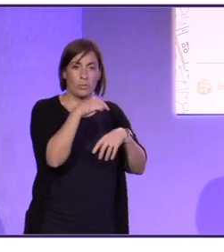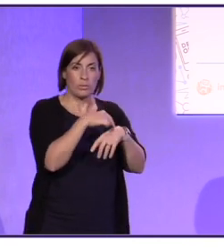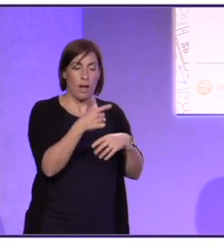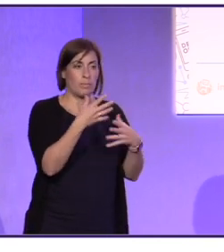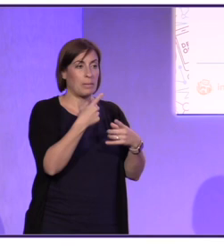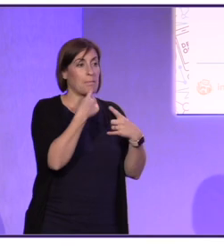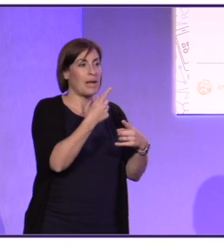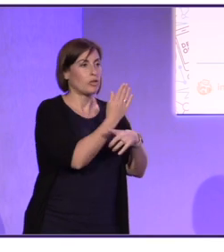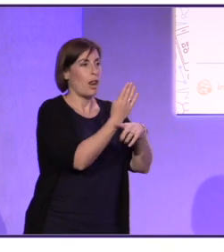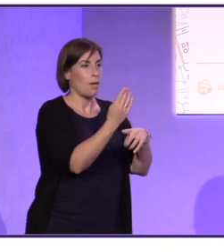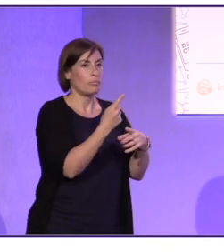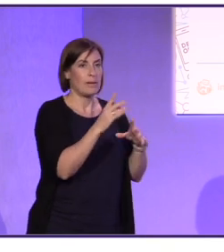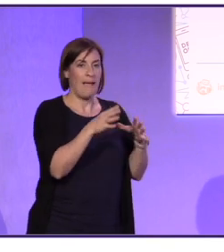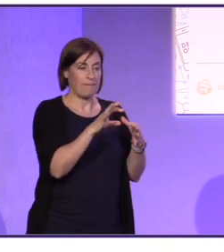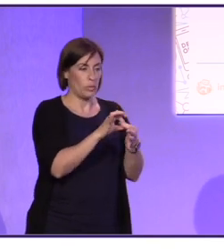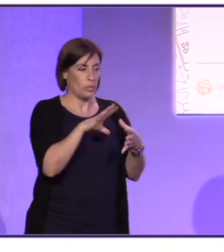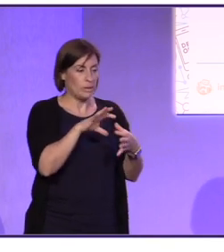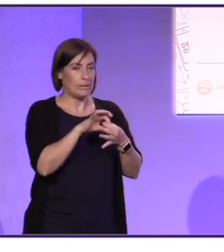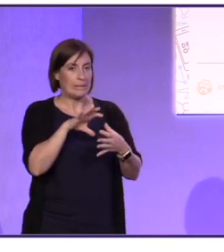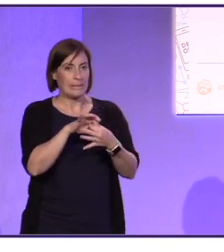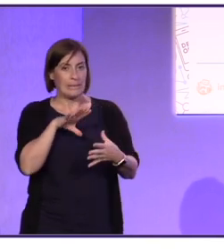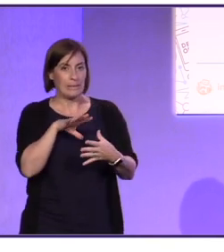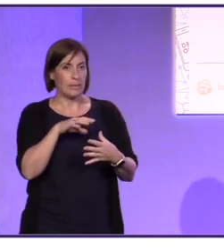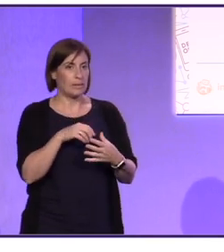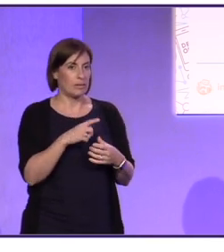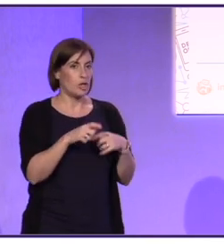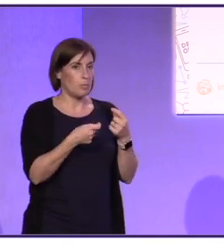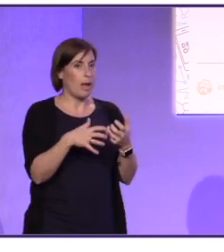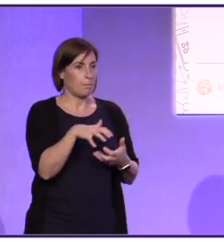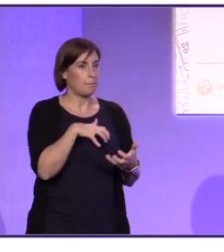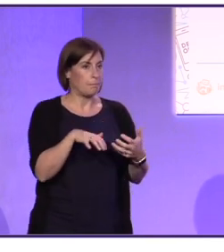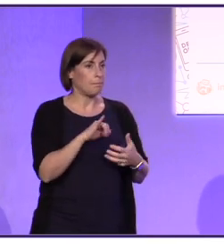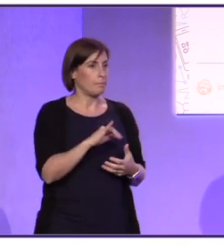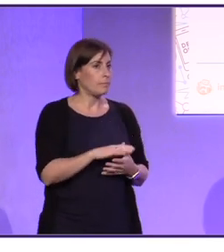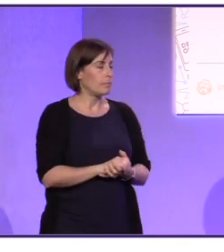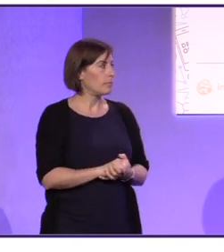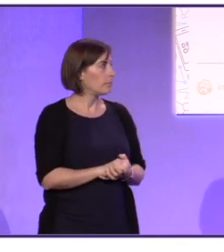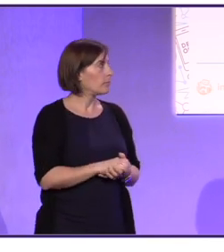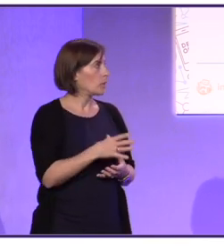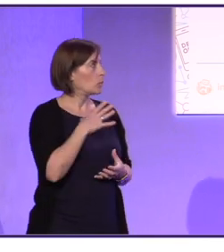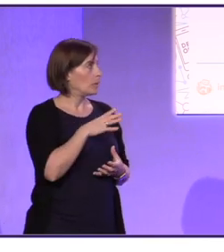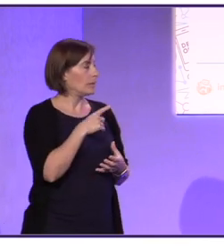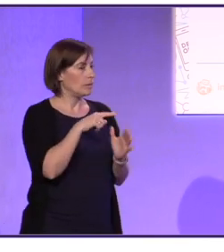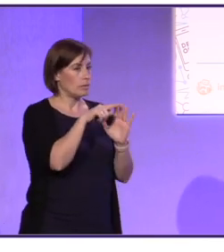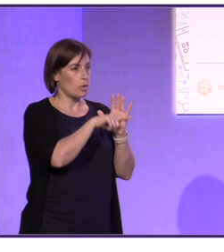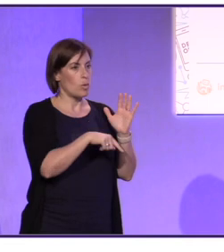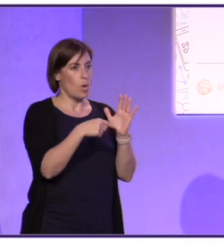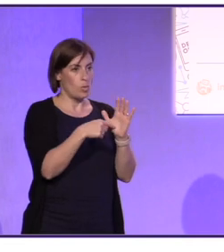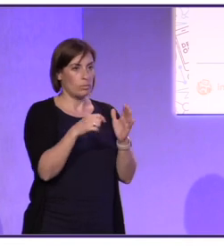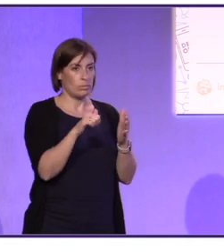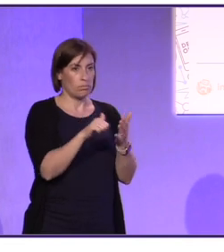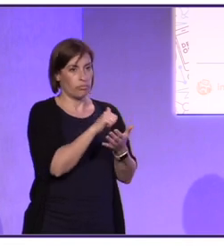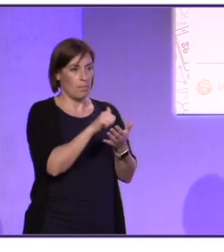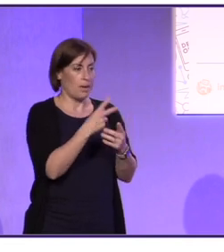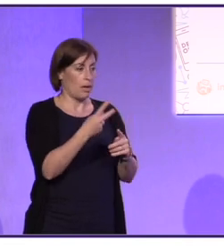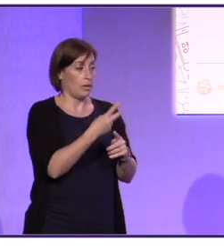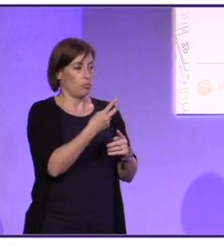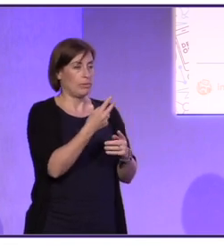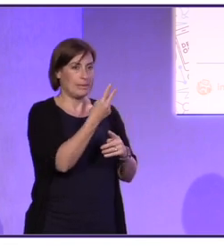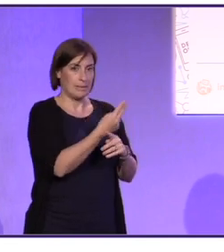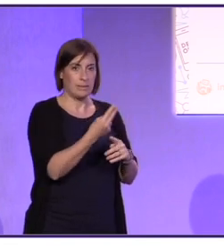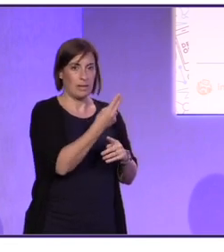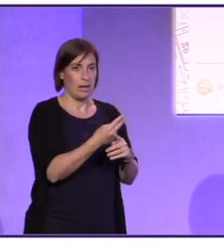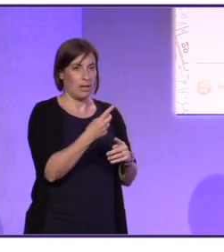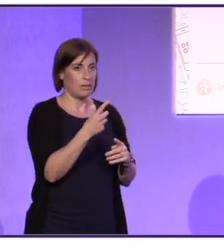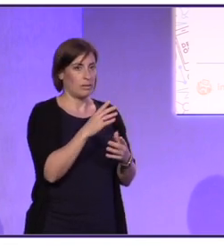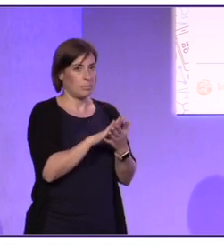again, decoupling, encapsulation, proper code design. This is your. This is what you want to do here.